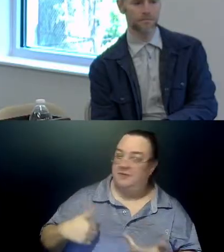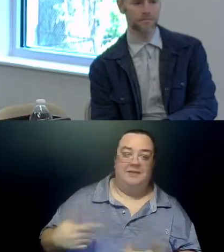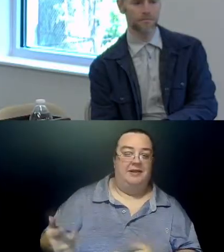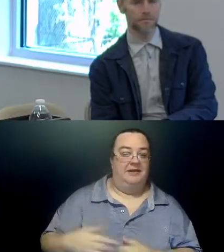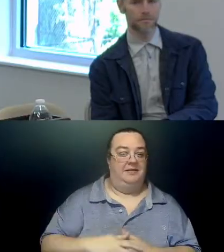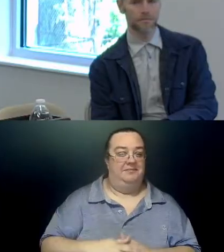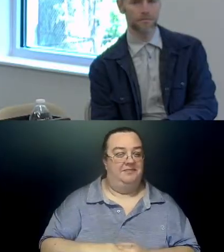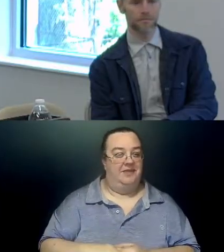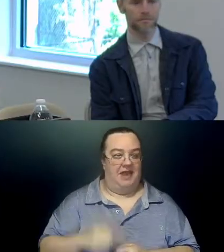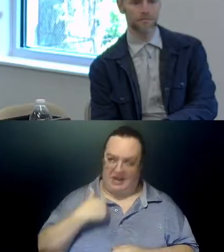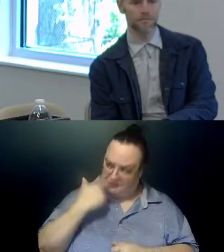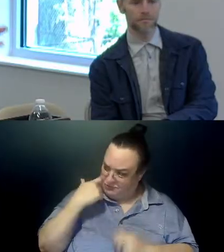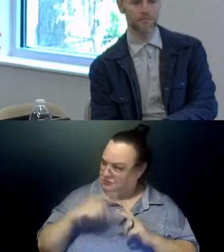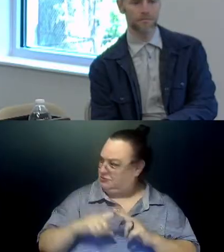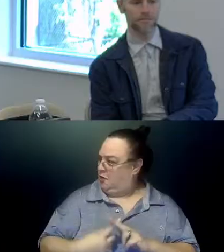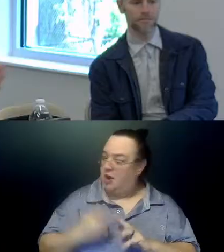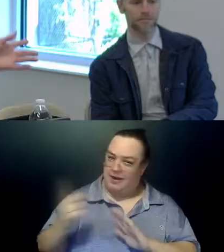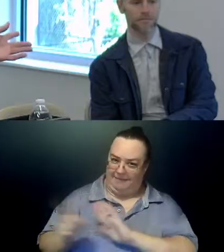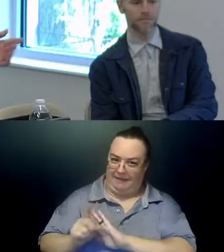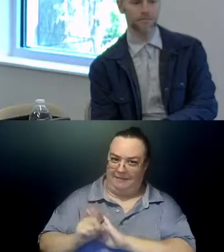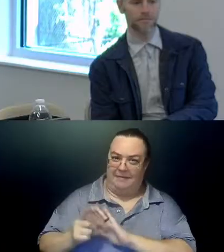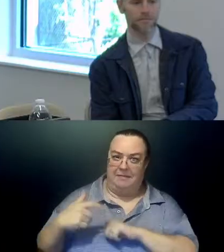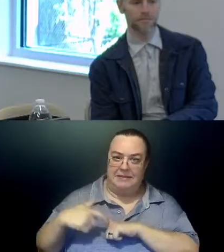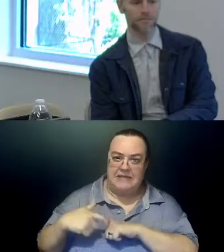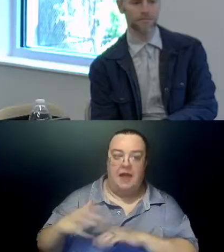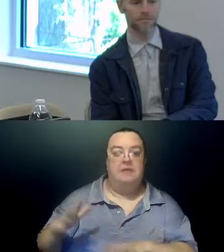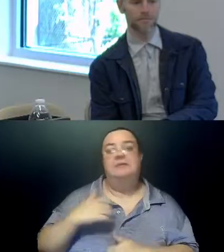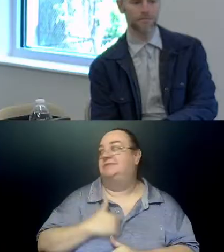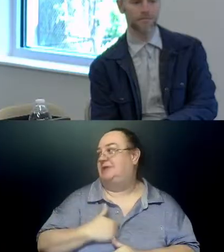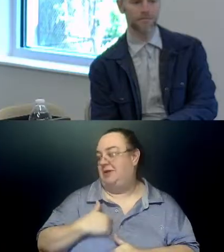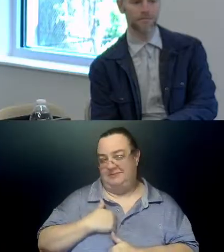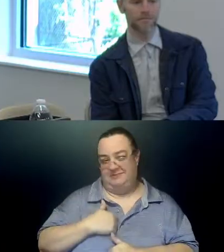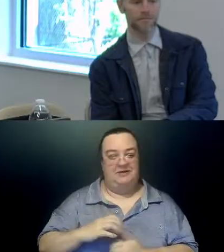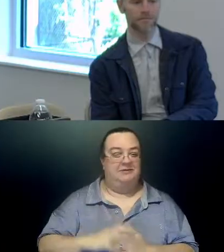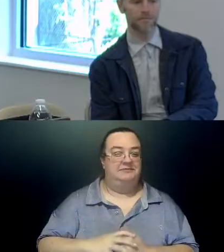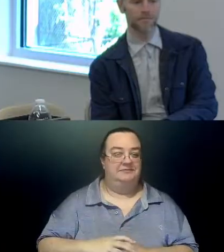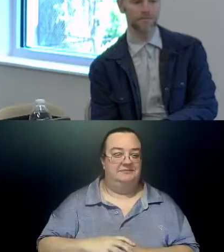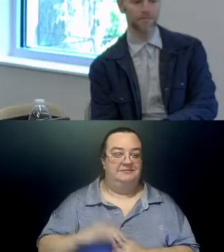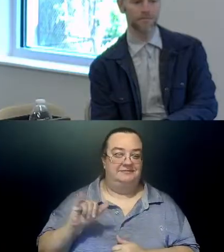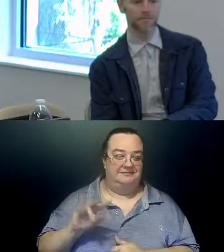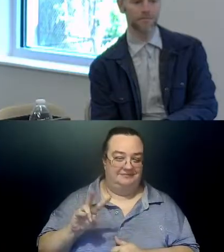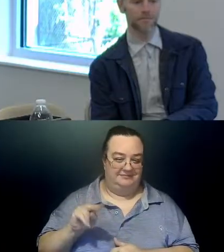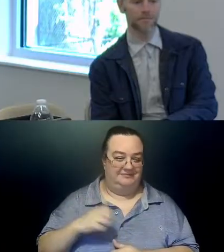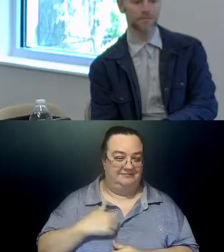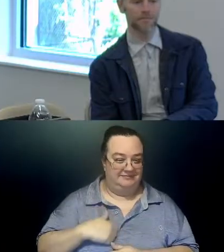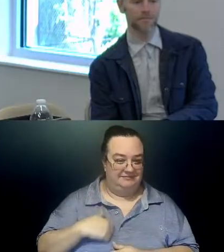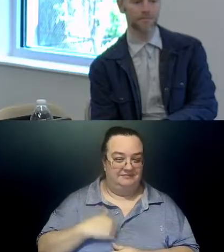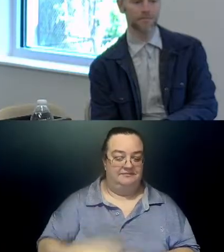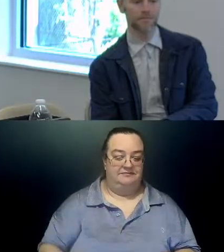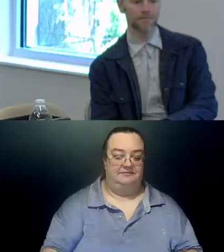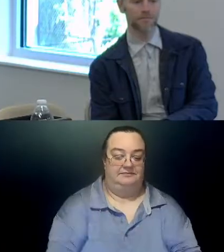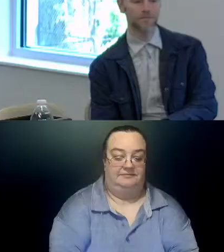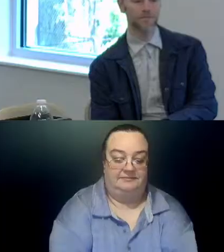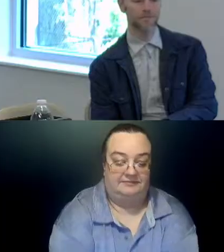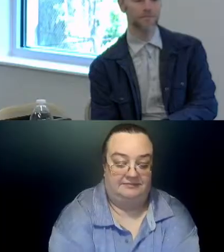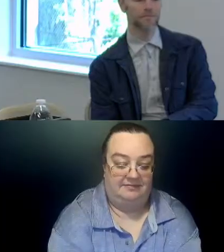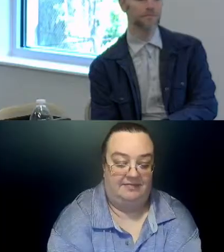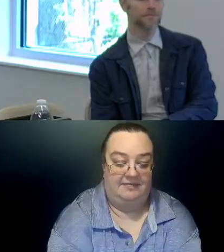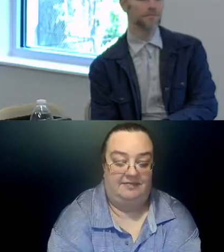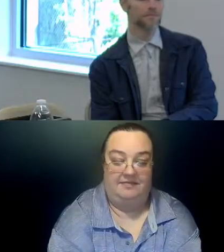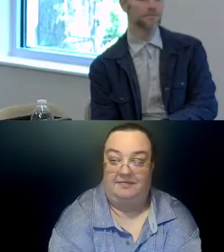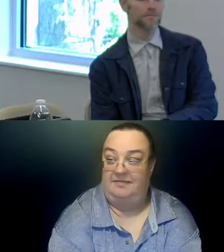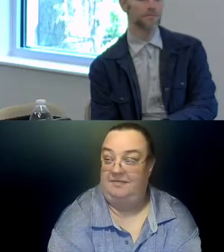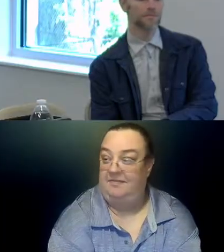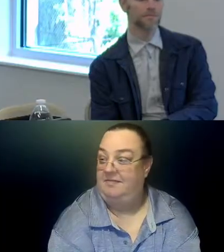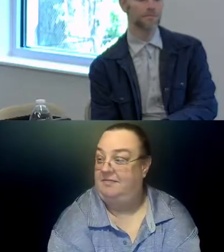I just started. What is it? I'm sorry, Yvonne, sorry. All right, again, great. All right. Okay,